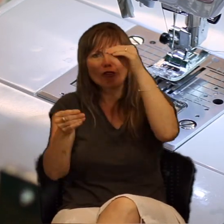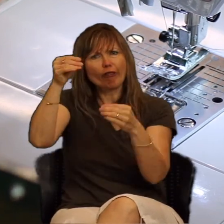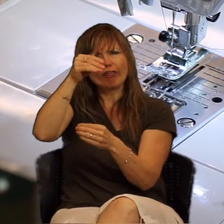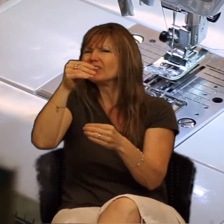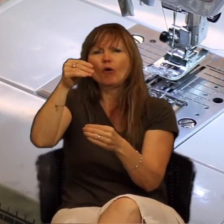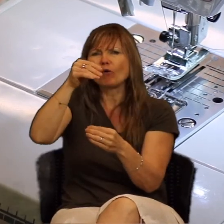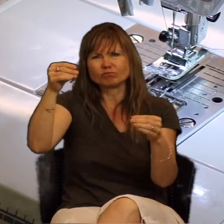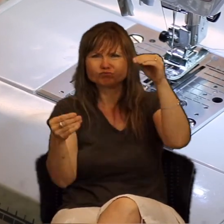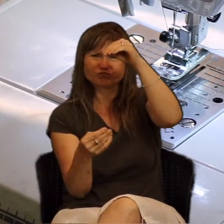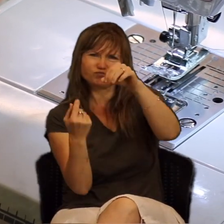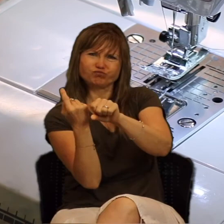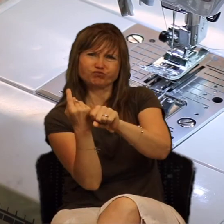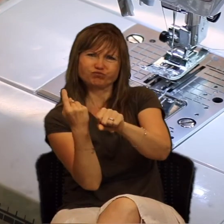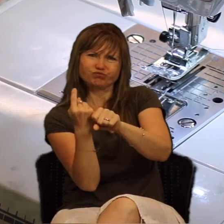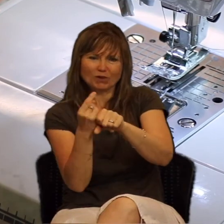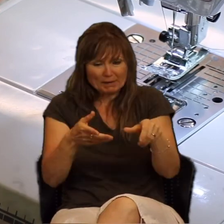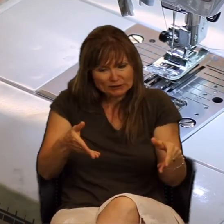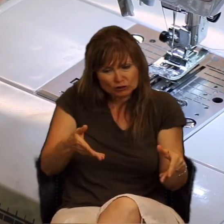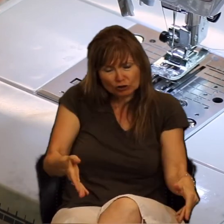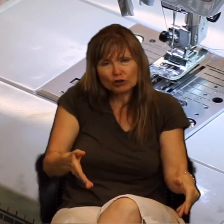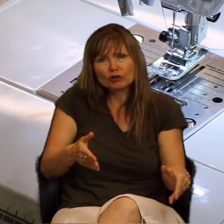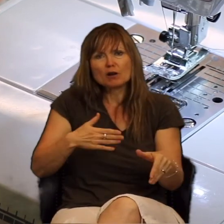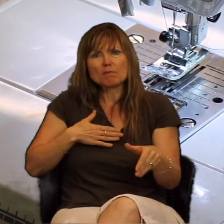So my skirt is the same way.